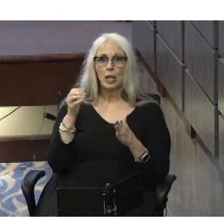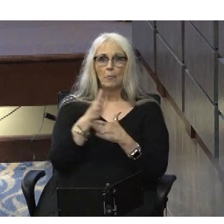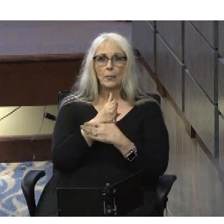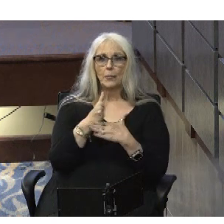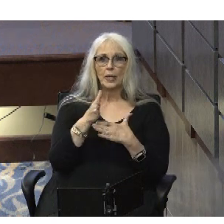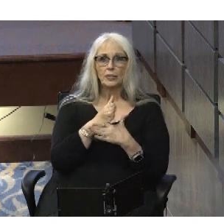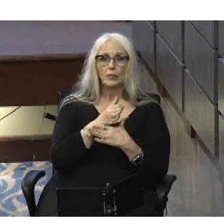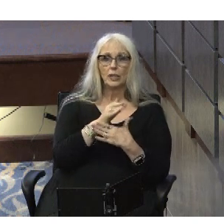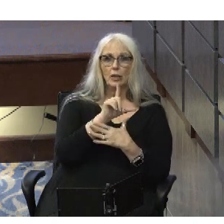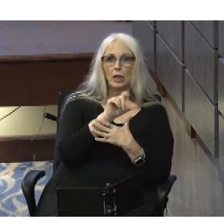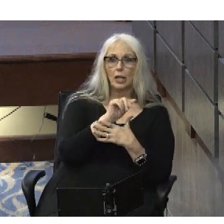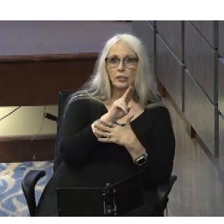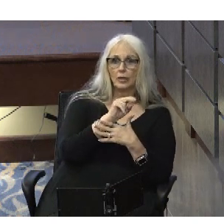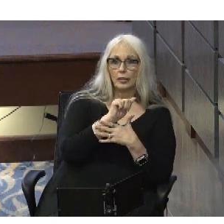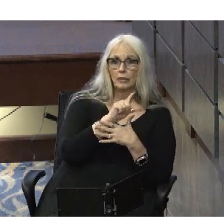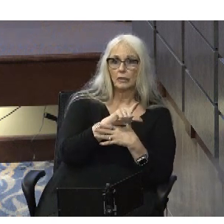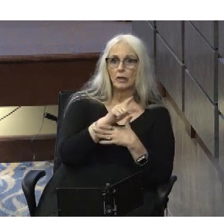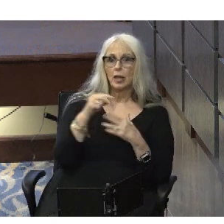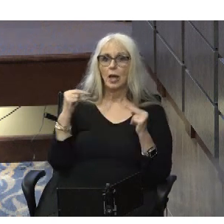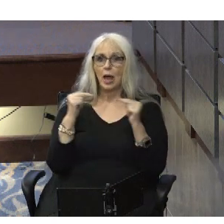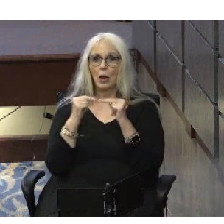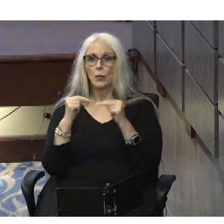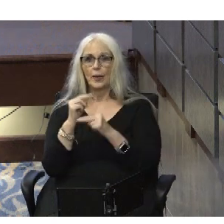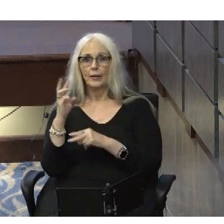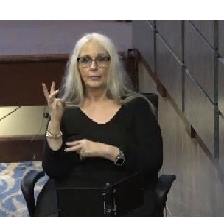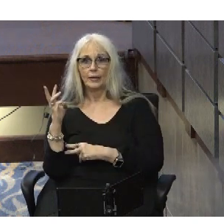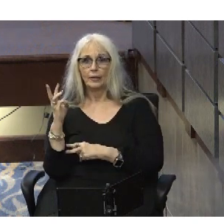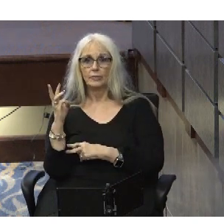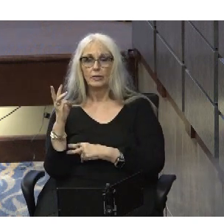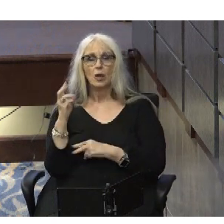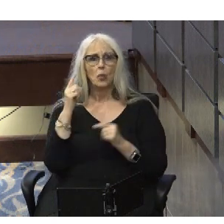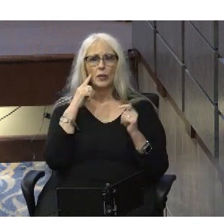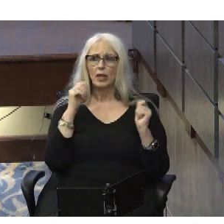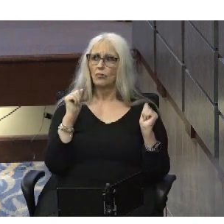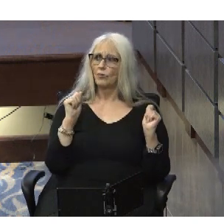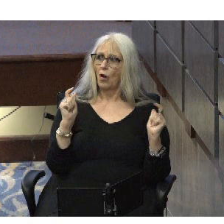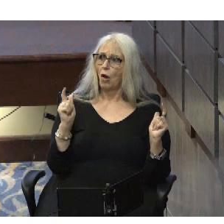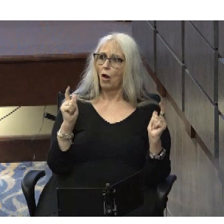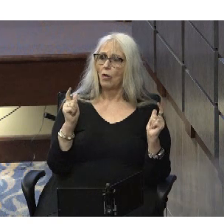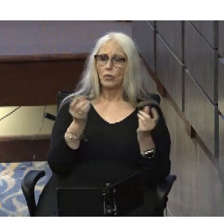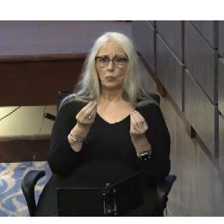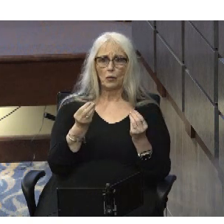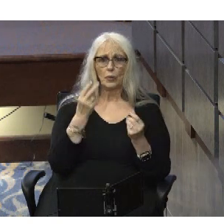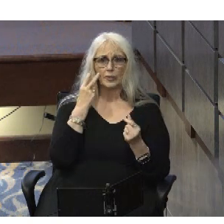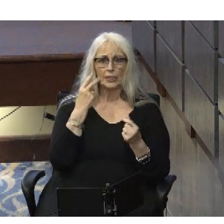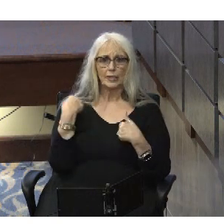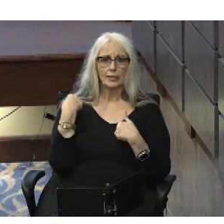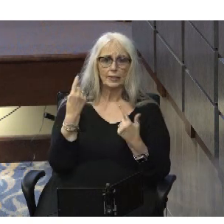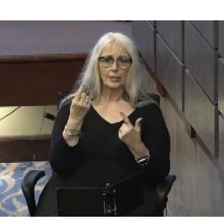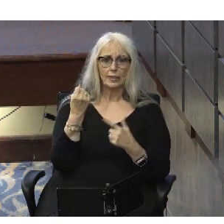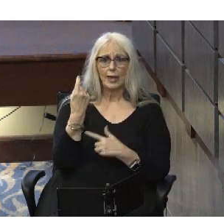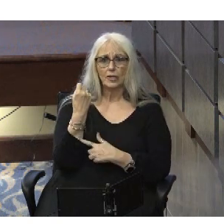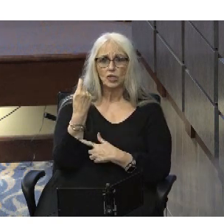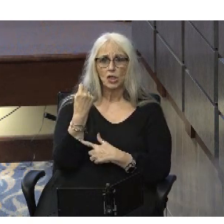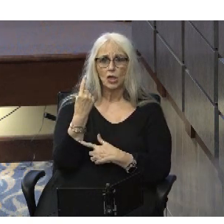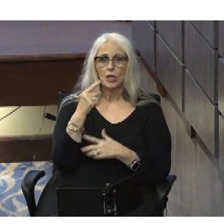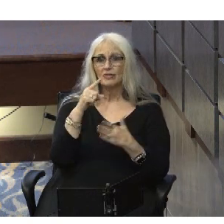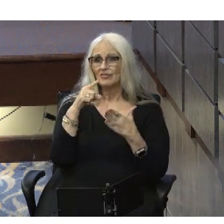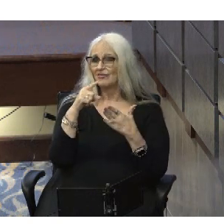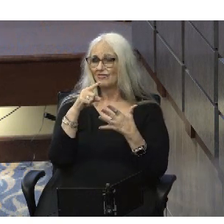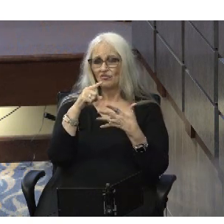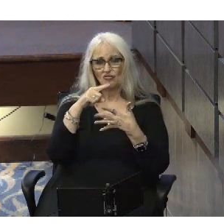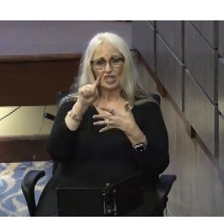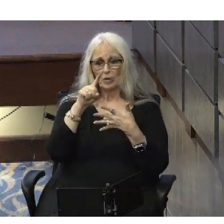and Highway 6. We think that out of all the properties we've seen over the last year, this checks most of the boxes that we